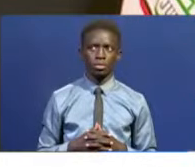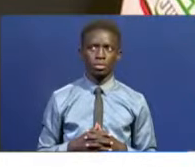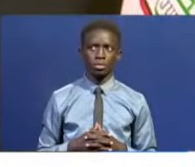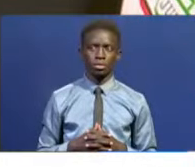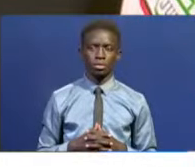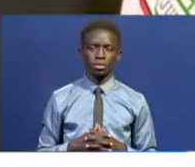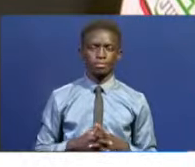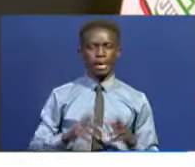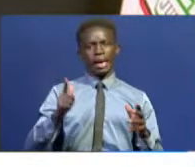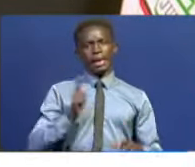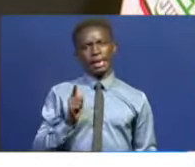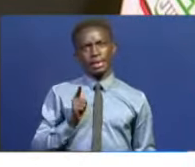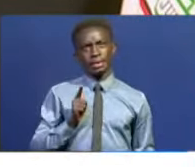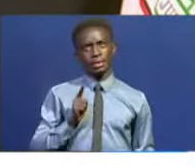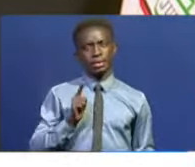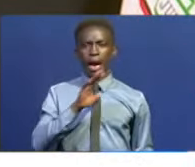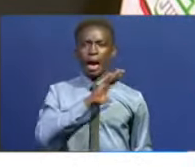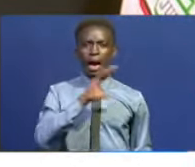Ladies and gentlemen,